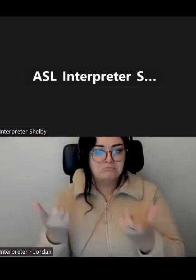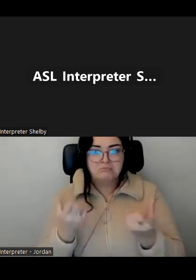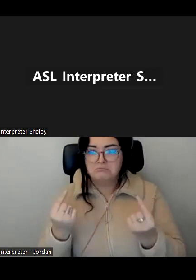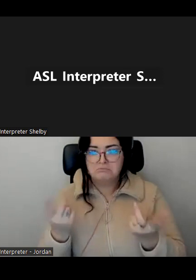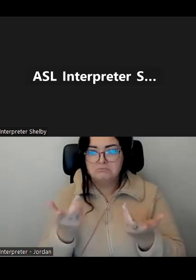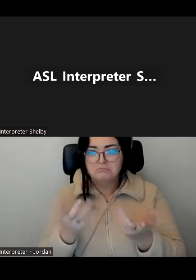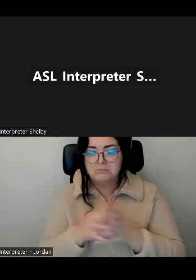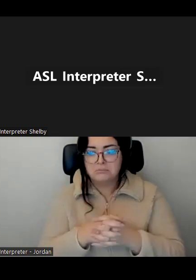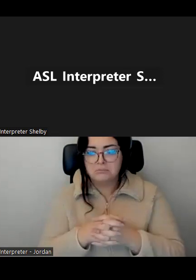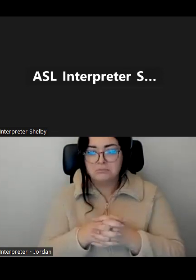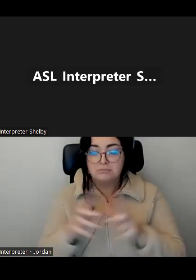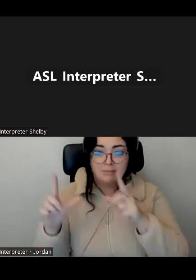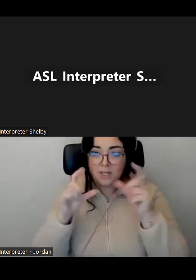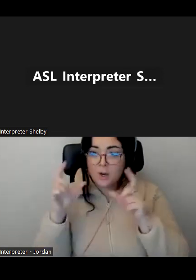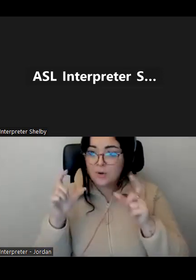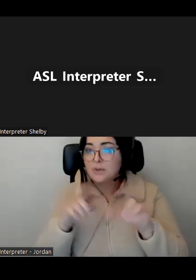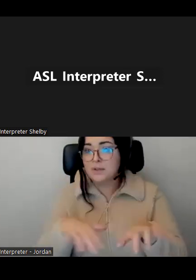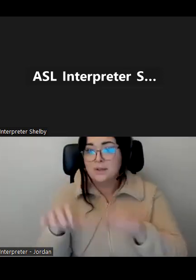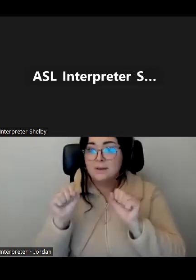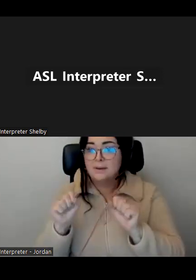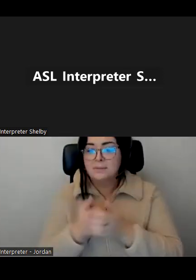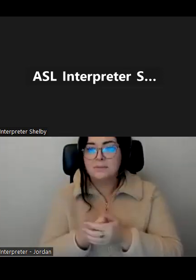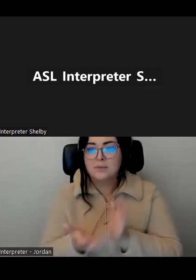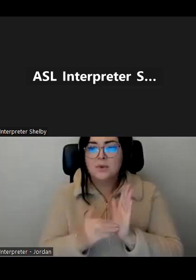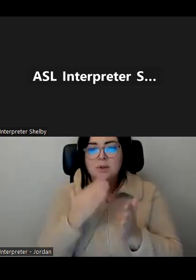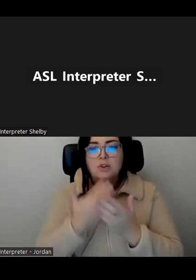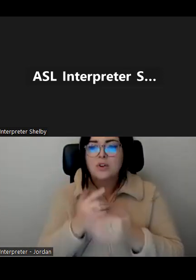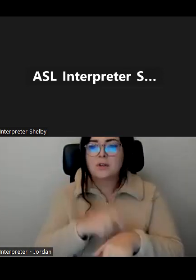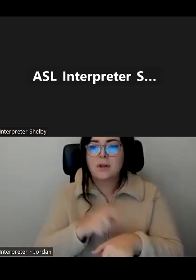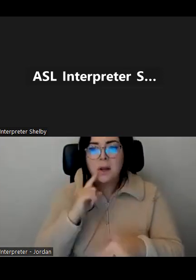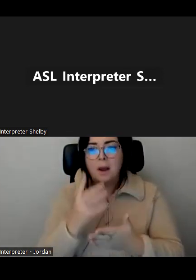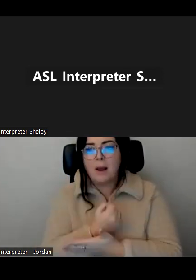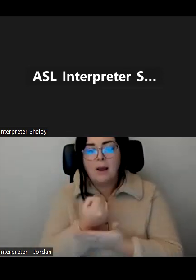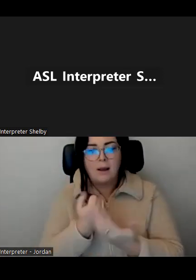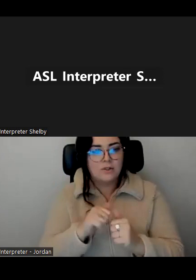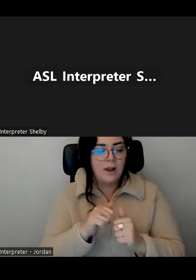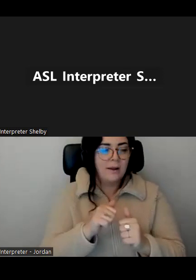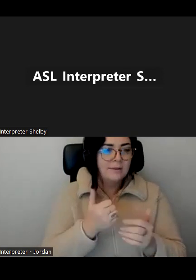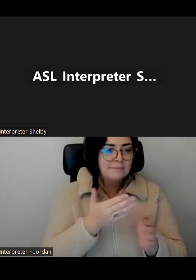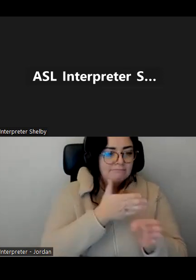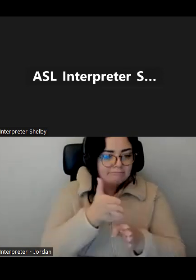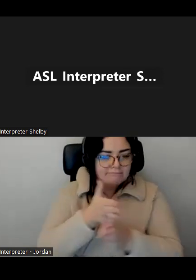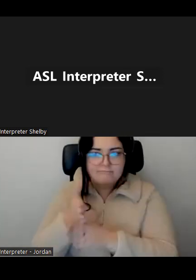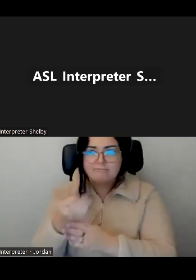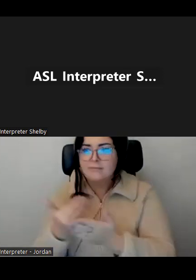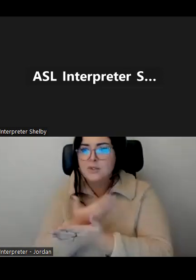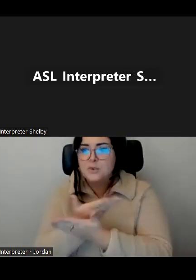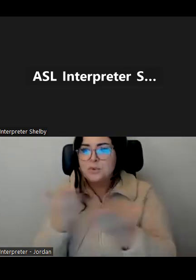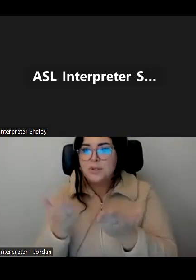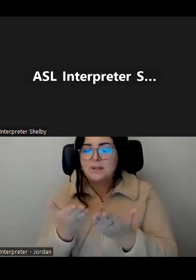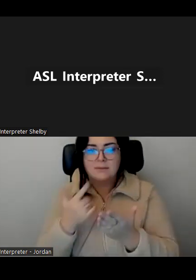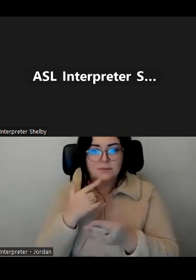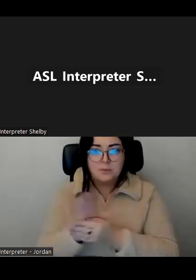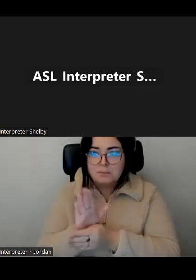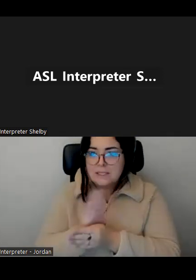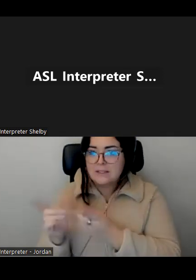learn photography, right? So it's a good time to try out some of those things to give yourself, to keep yourself